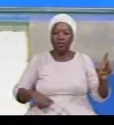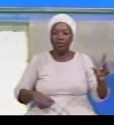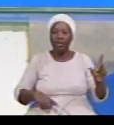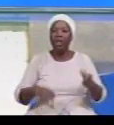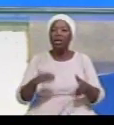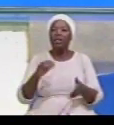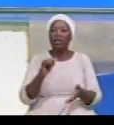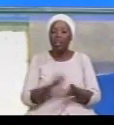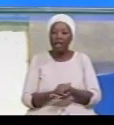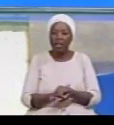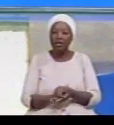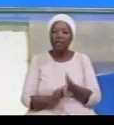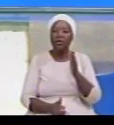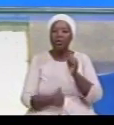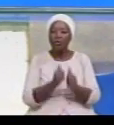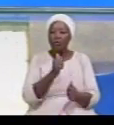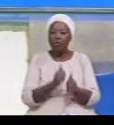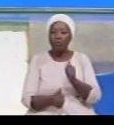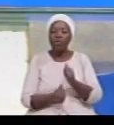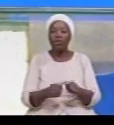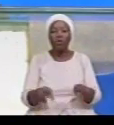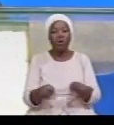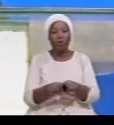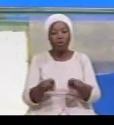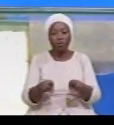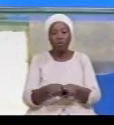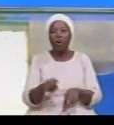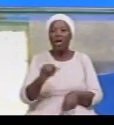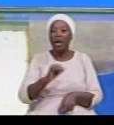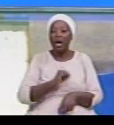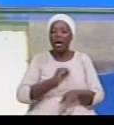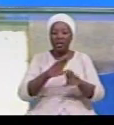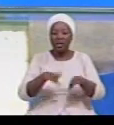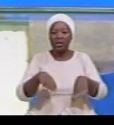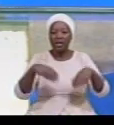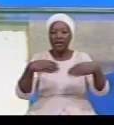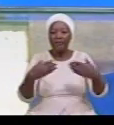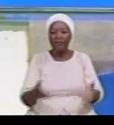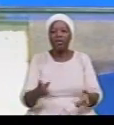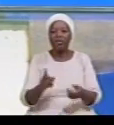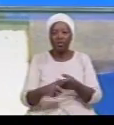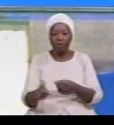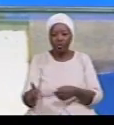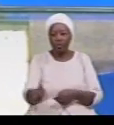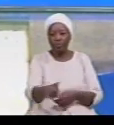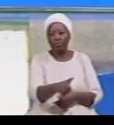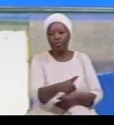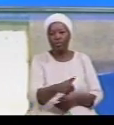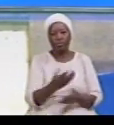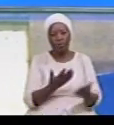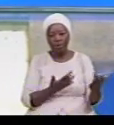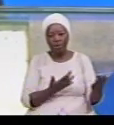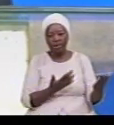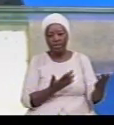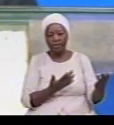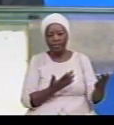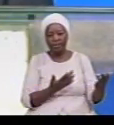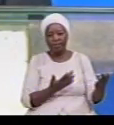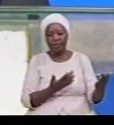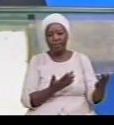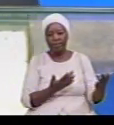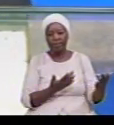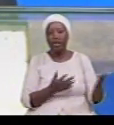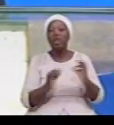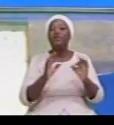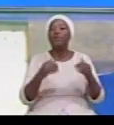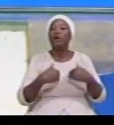that which also I delivered unto you. Hold on. If you have not